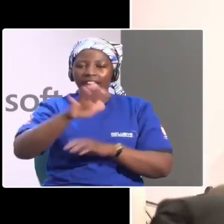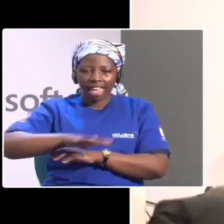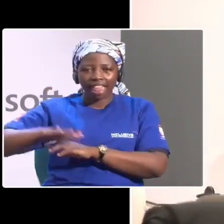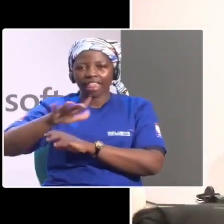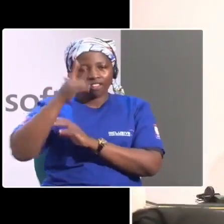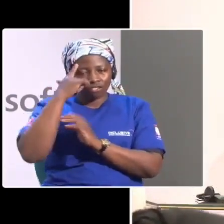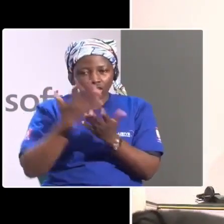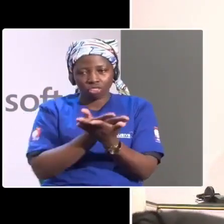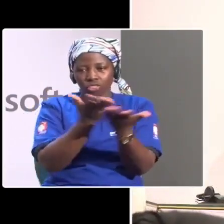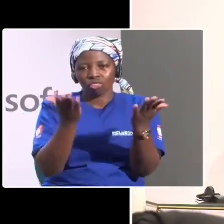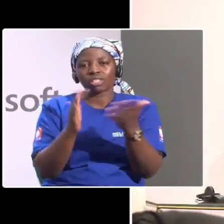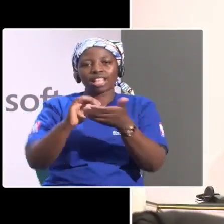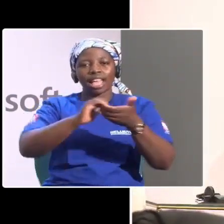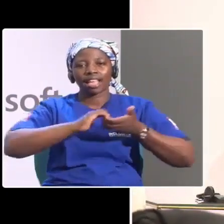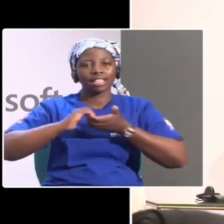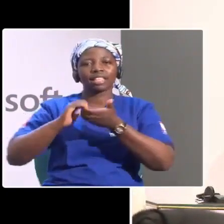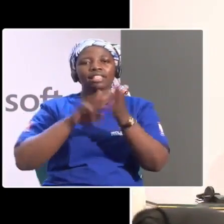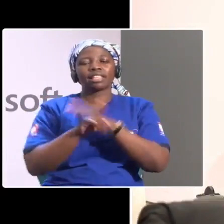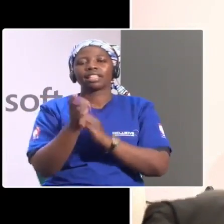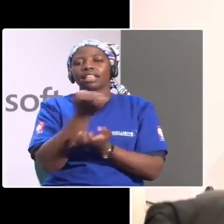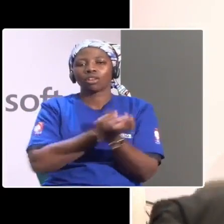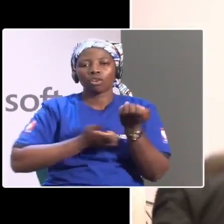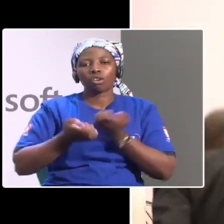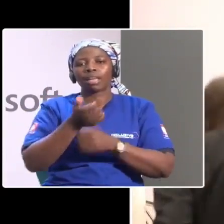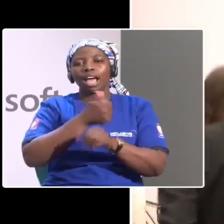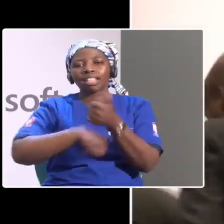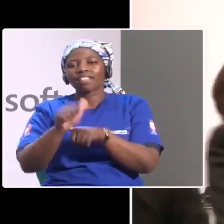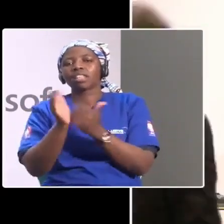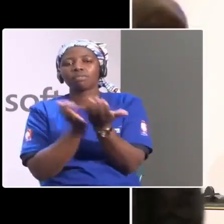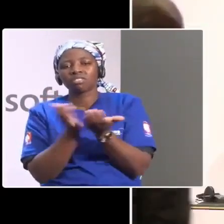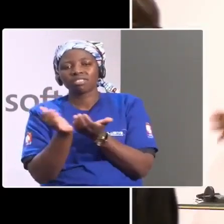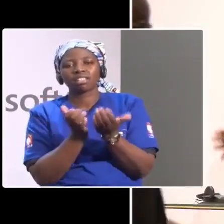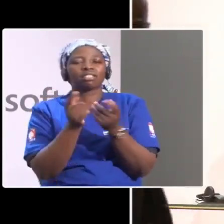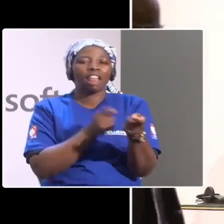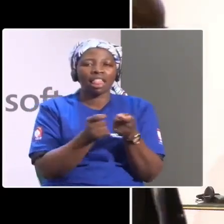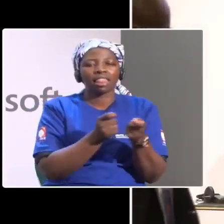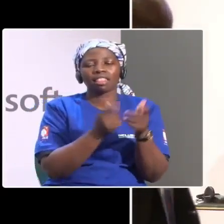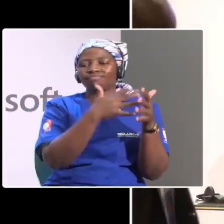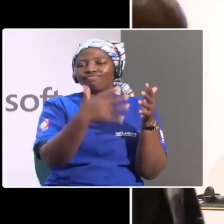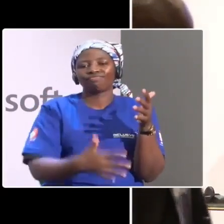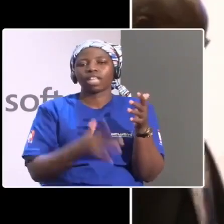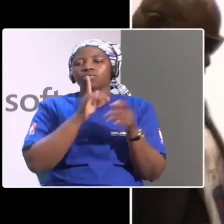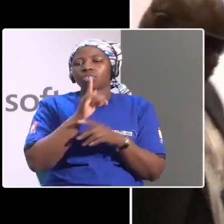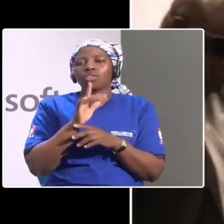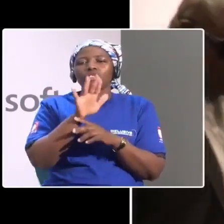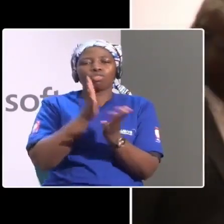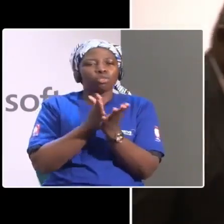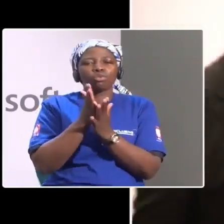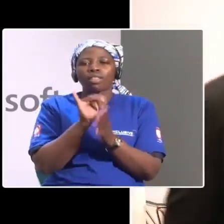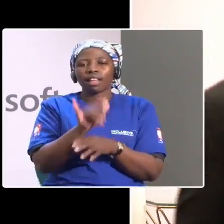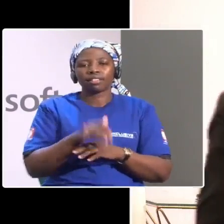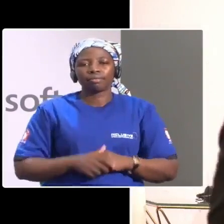those engaged in economic activity, business, trade, and so forth. And therefore, by